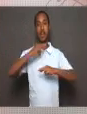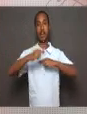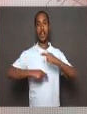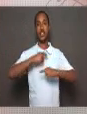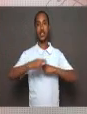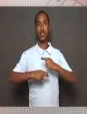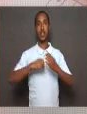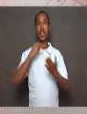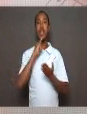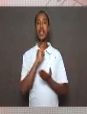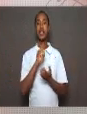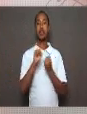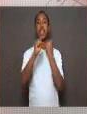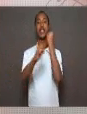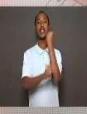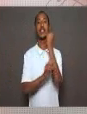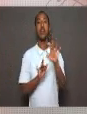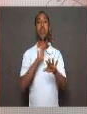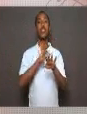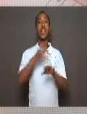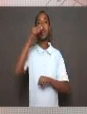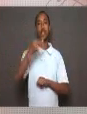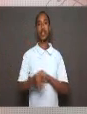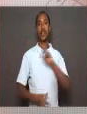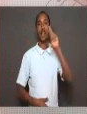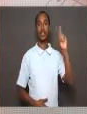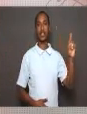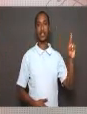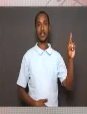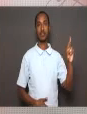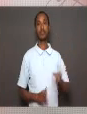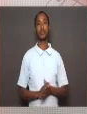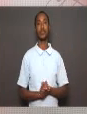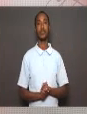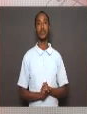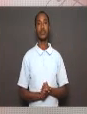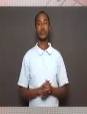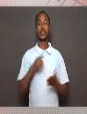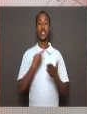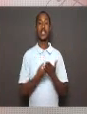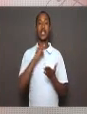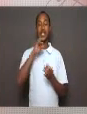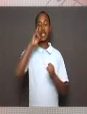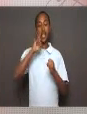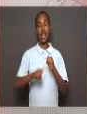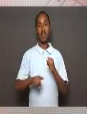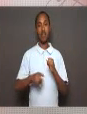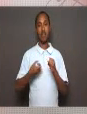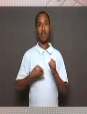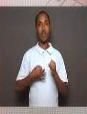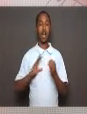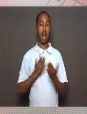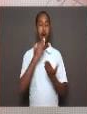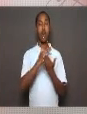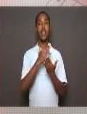chemical reaction is based on the limiting reactant. This brings us to